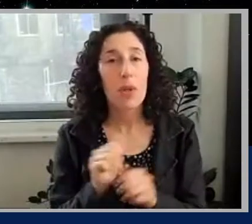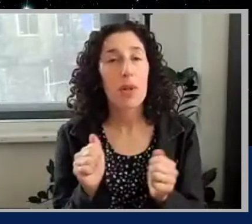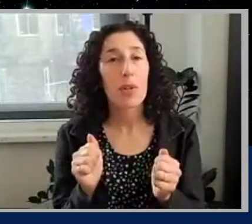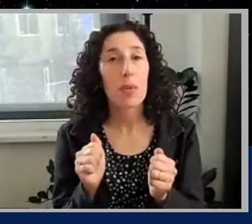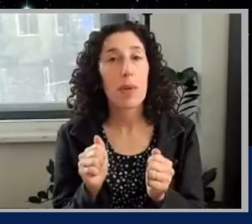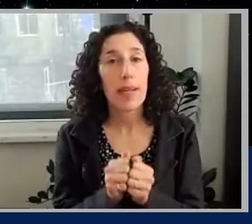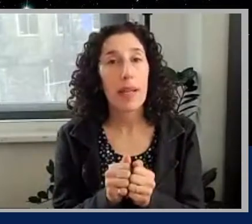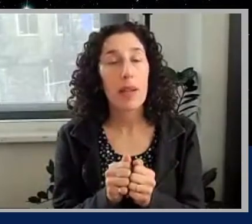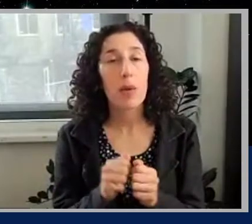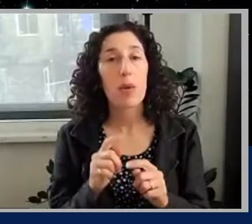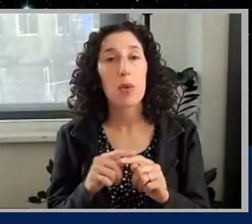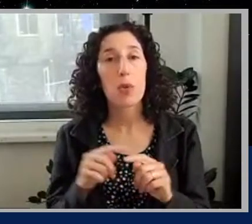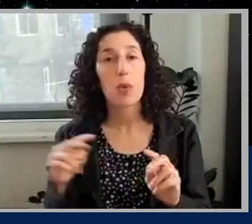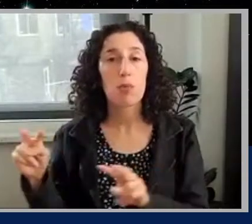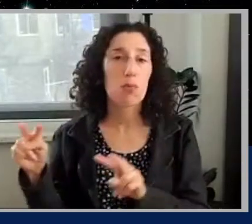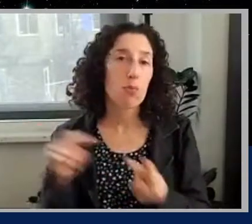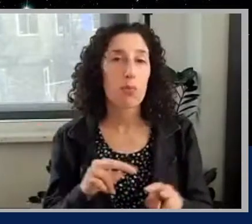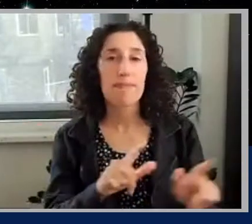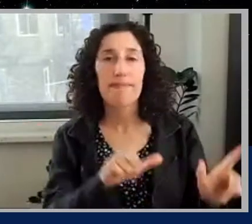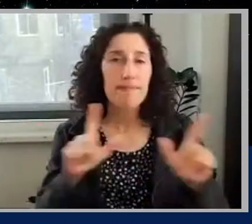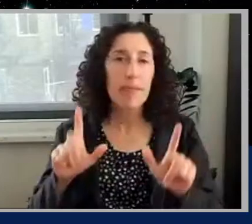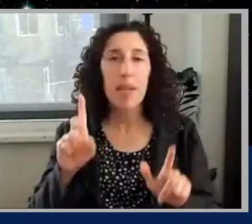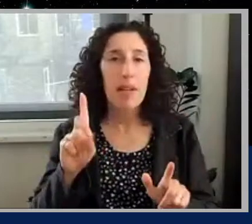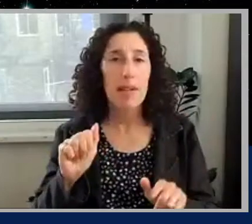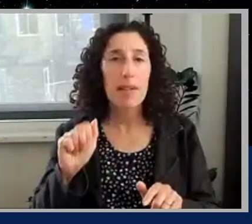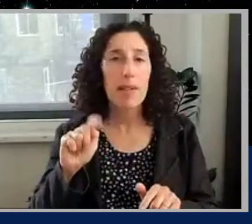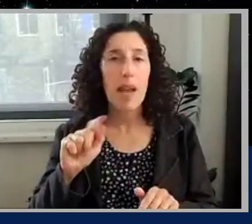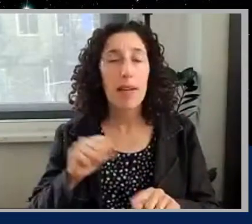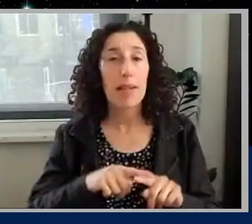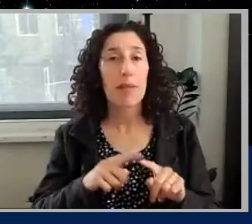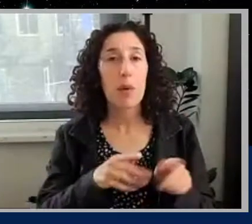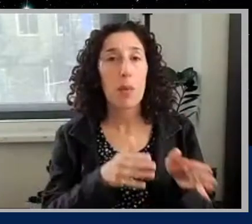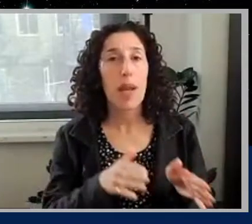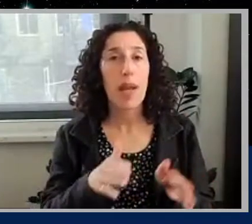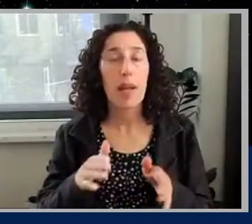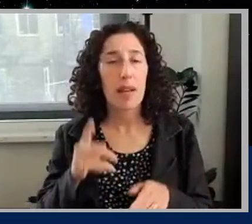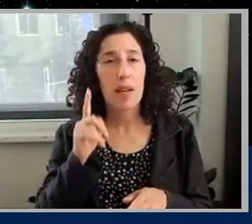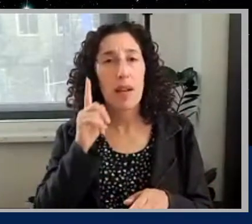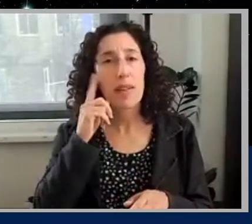differently. I just think there's so much power and potential in that.